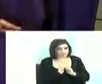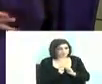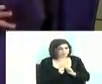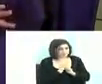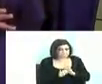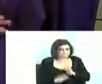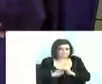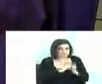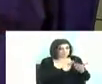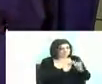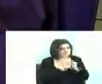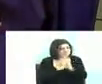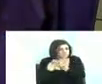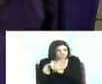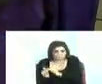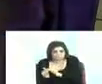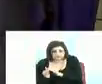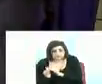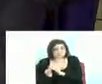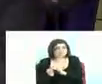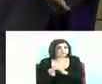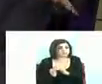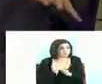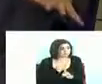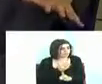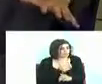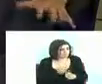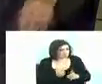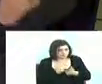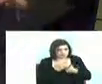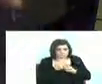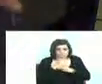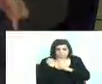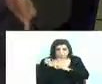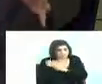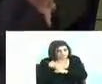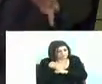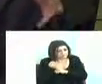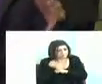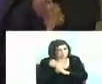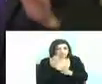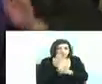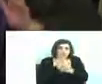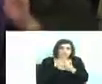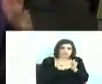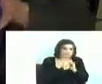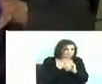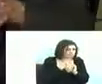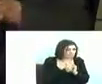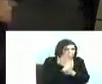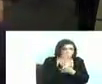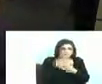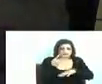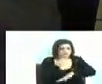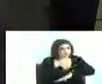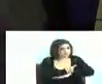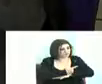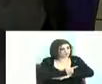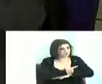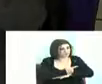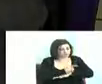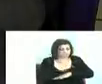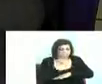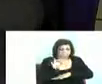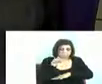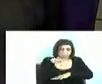community and in our life and in society. It's just waiting there until somehow, someday, it's touched by just a